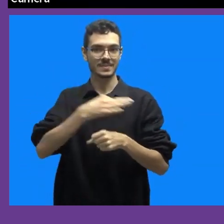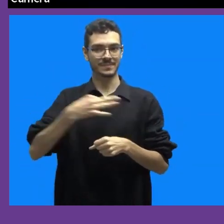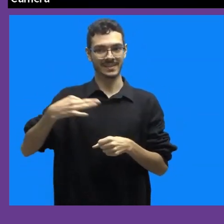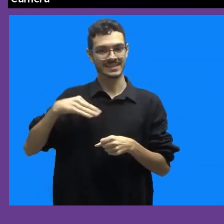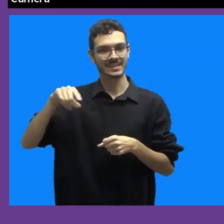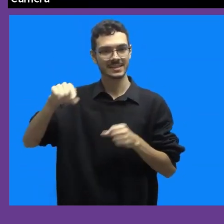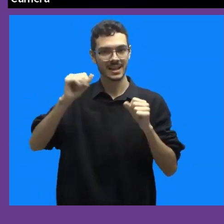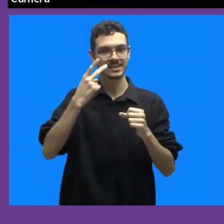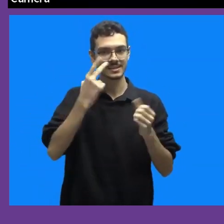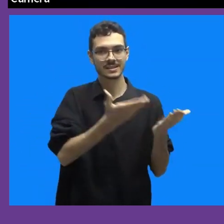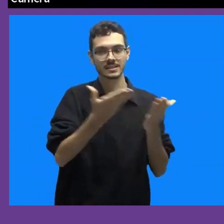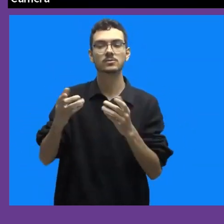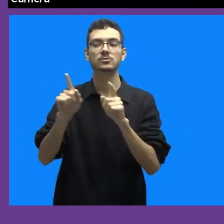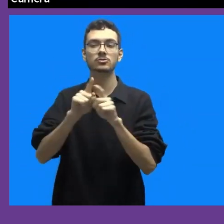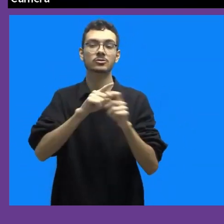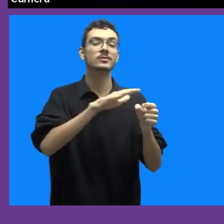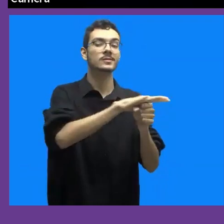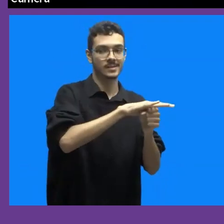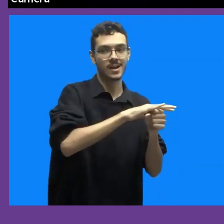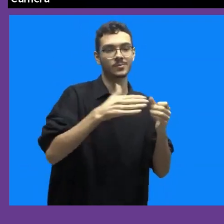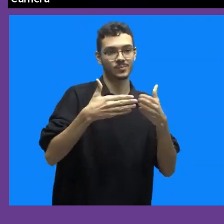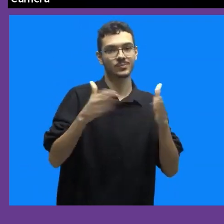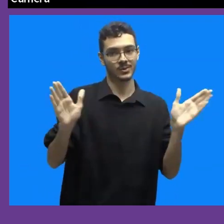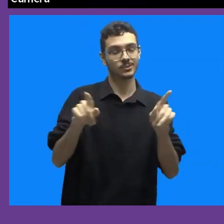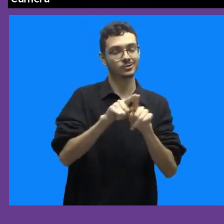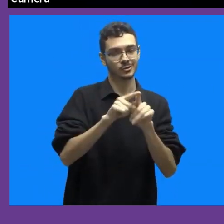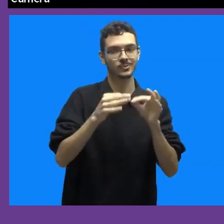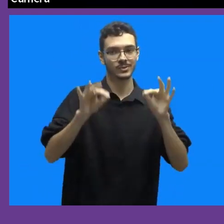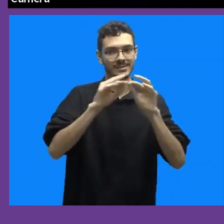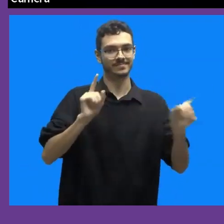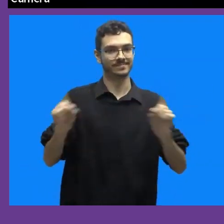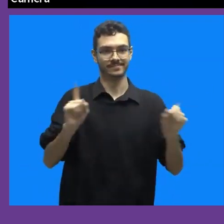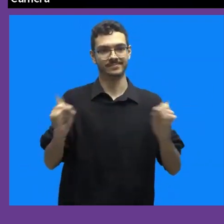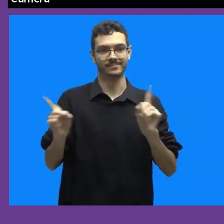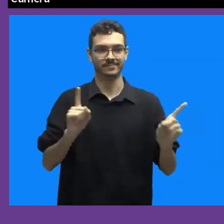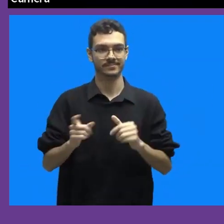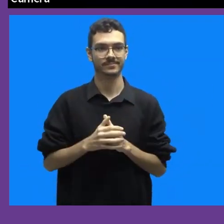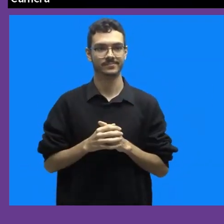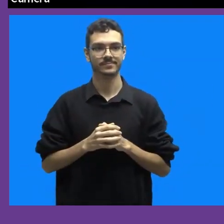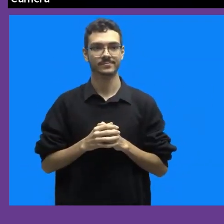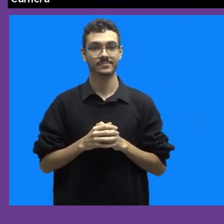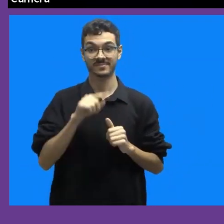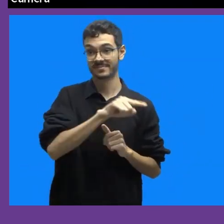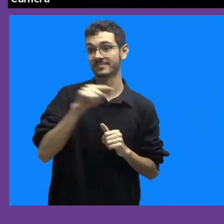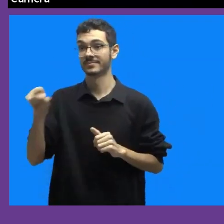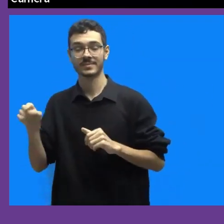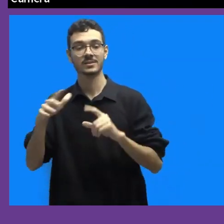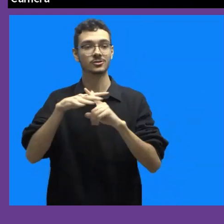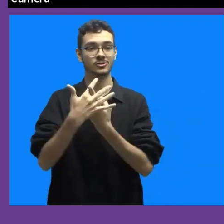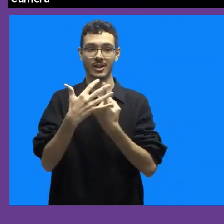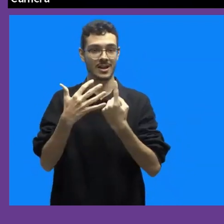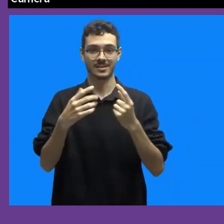same battle. Because here in Portugal, we were one of the first countries to have legislation about accessibility